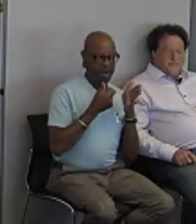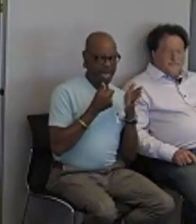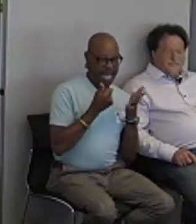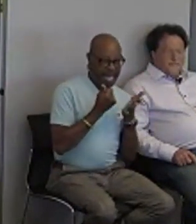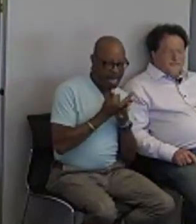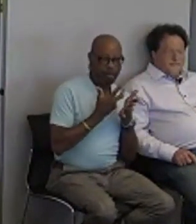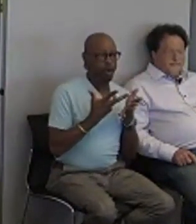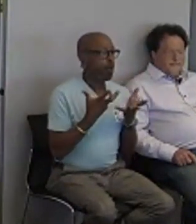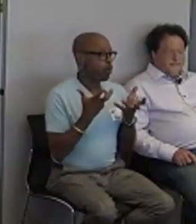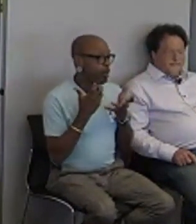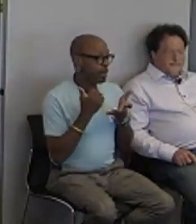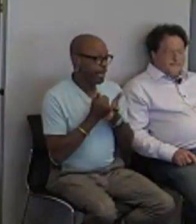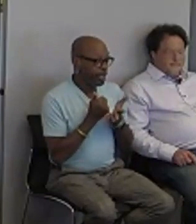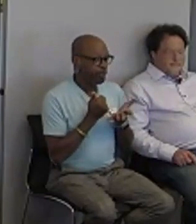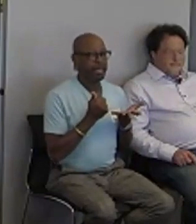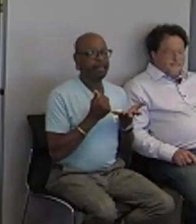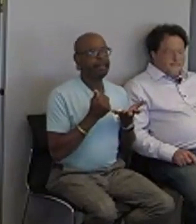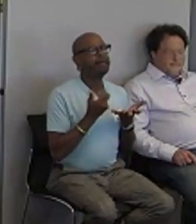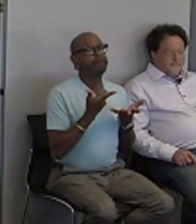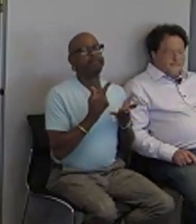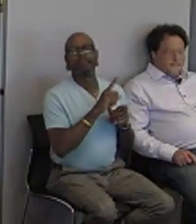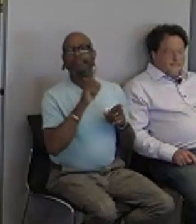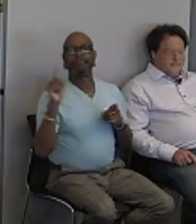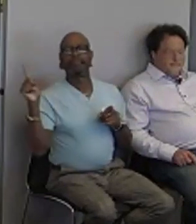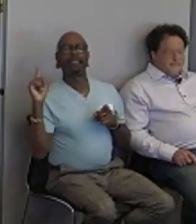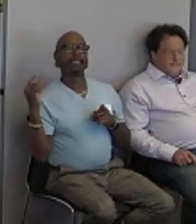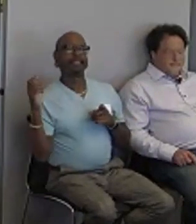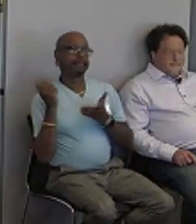certainly helping you get back to your seat.